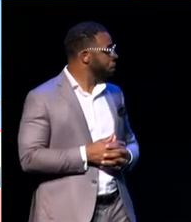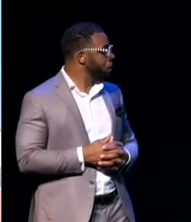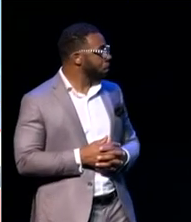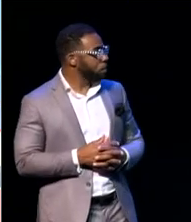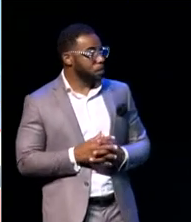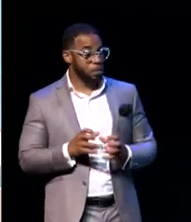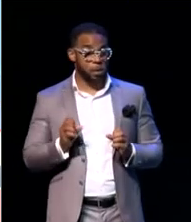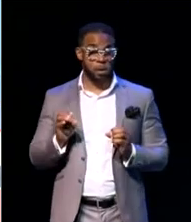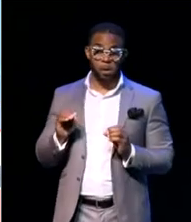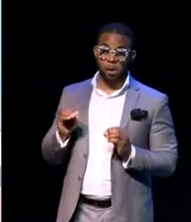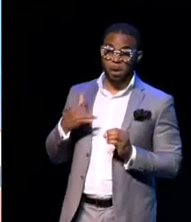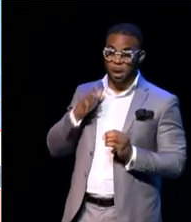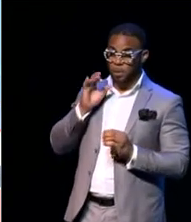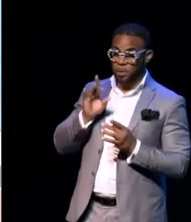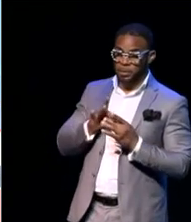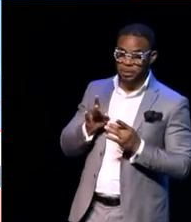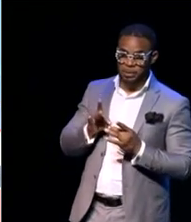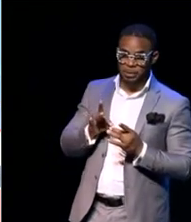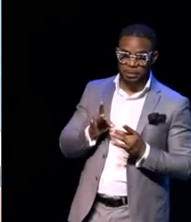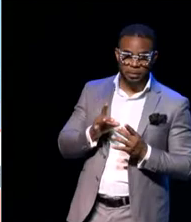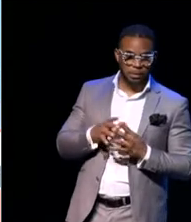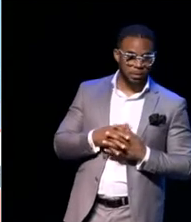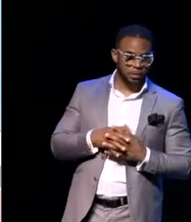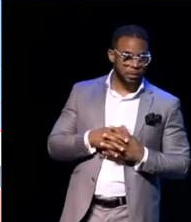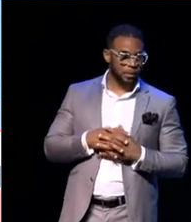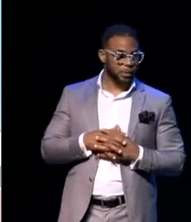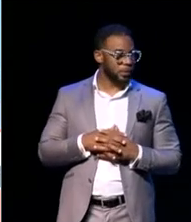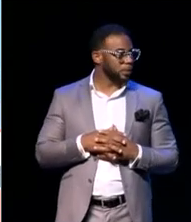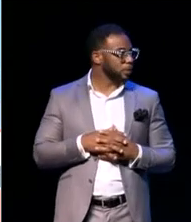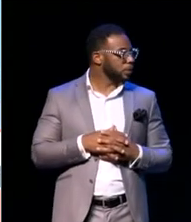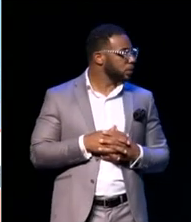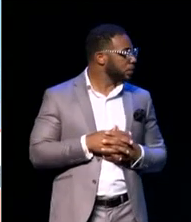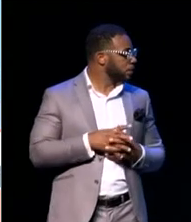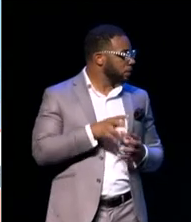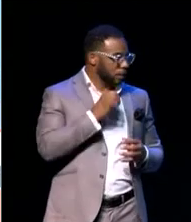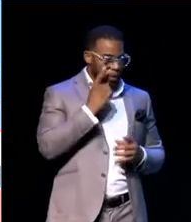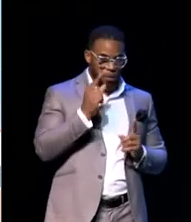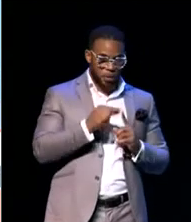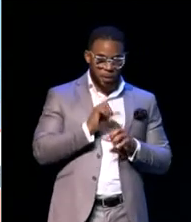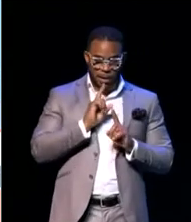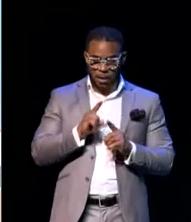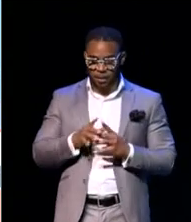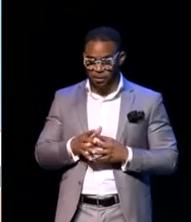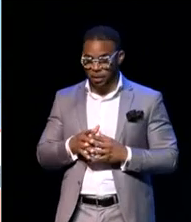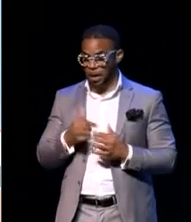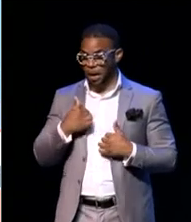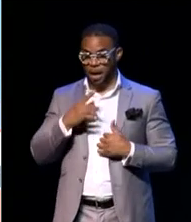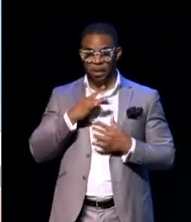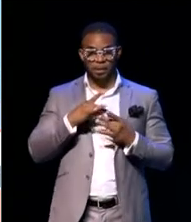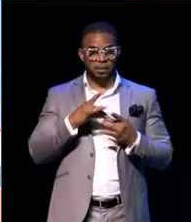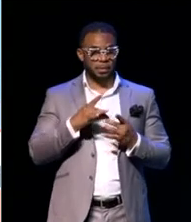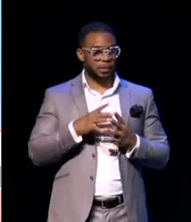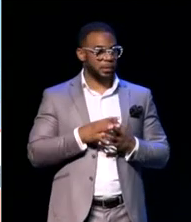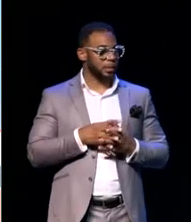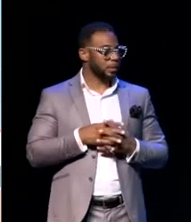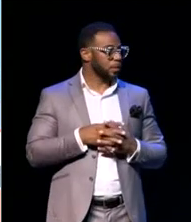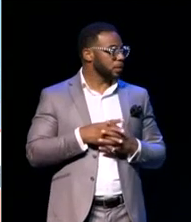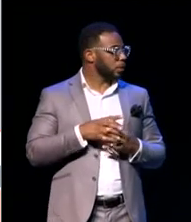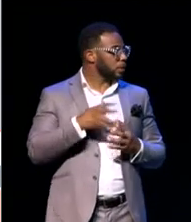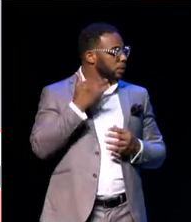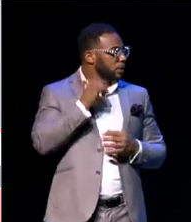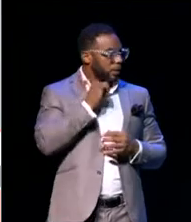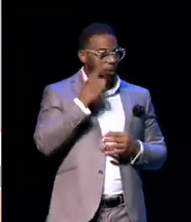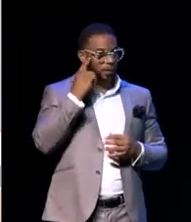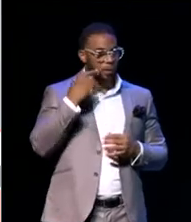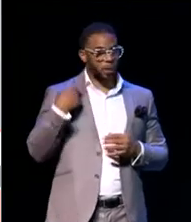So I will say I guess that's not a one-word answer. I'm sorry. I'll say if it's